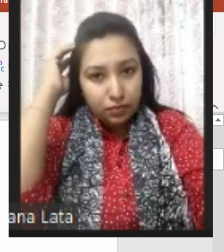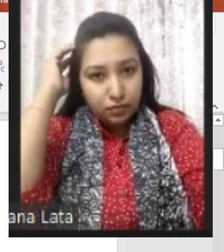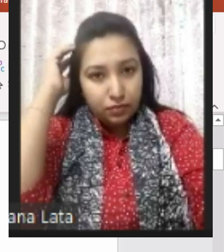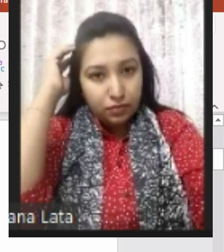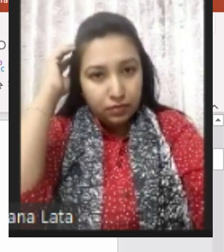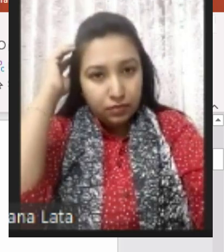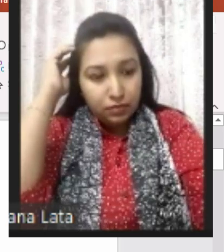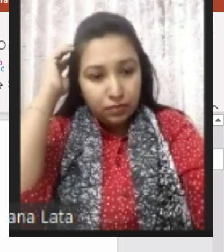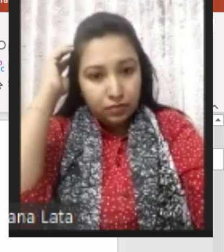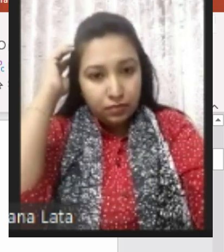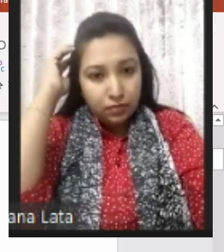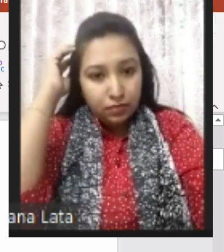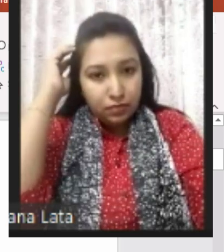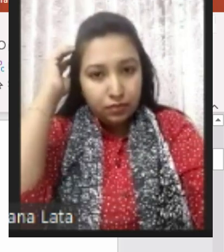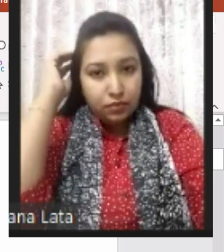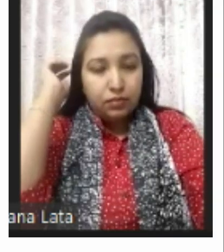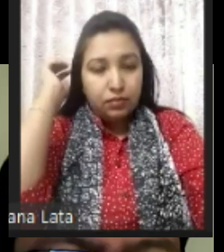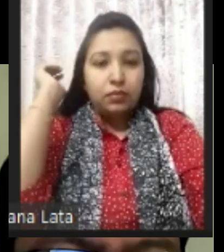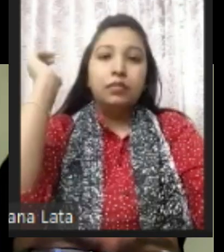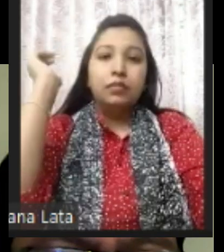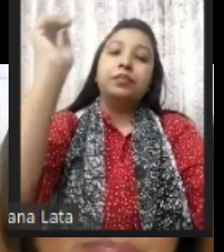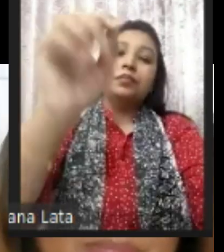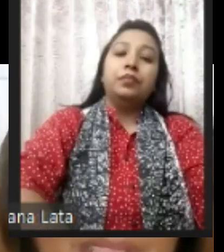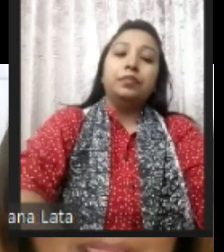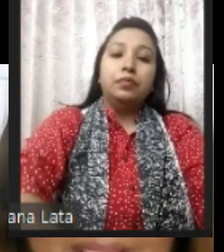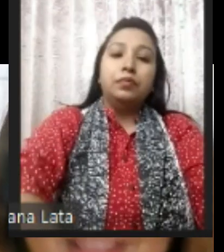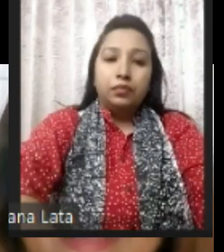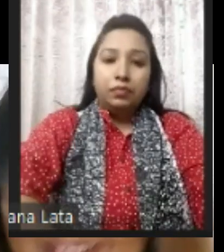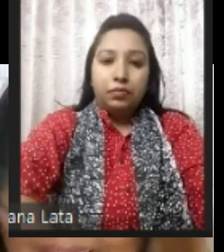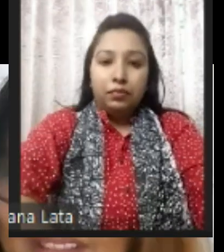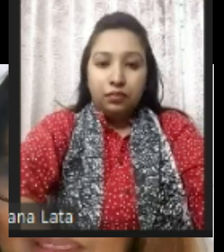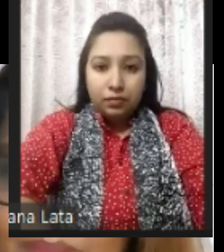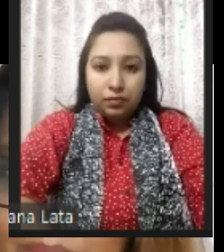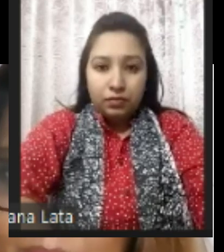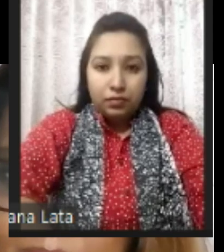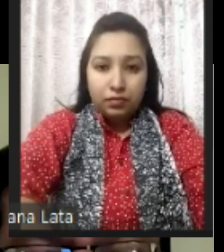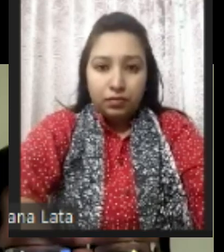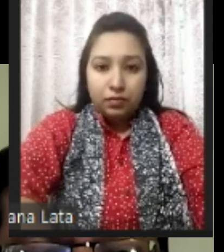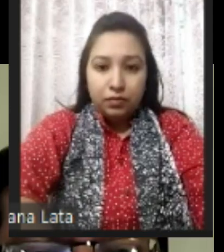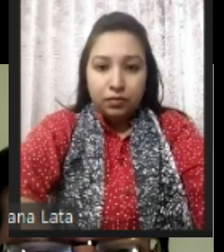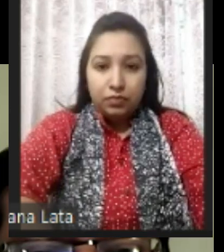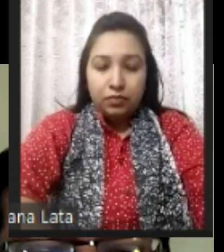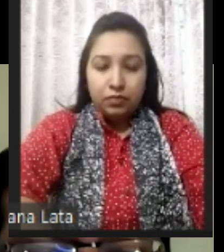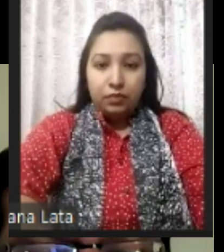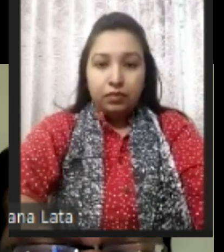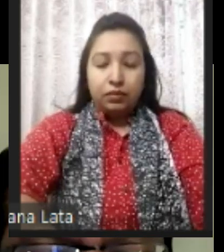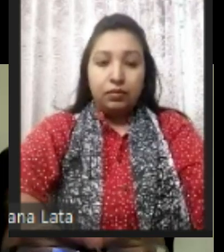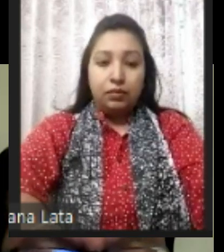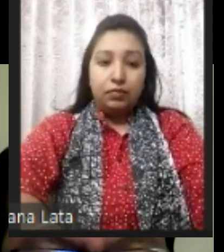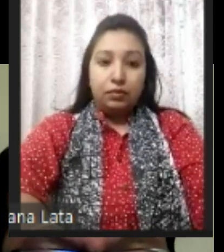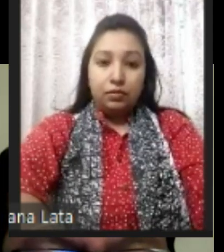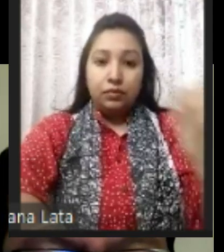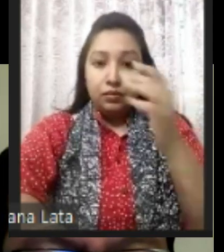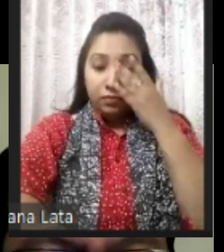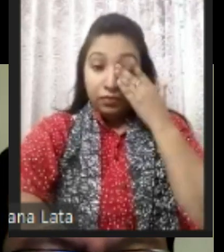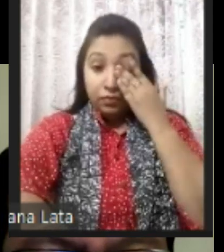Yeah, we can see the slides. Okay, thanks, Jolly. You're quite awesome. a few. If you could go through them very quickly, I'd really appreciate that. Thank you.